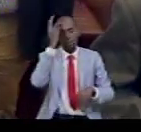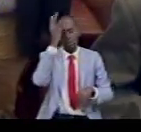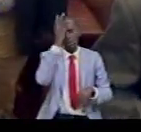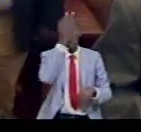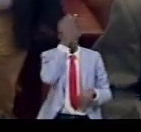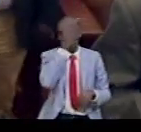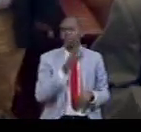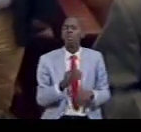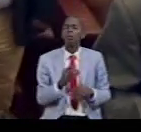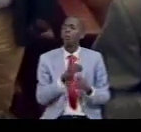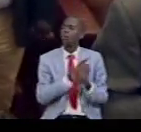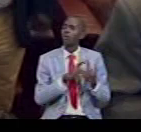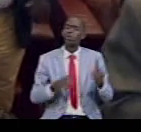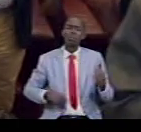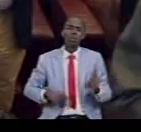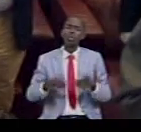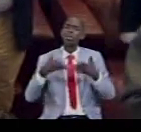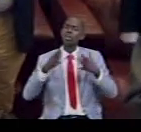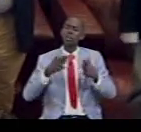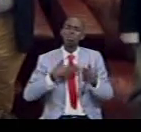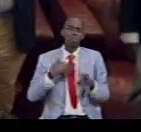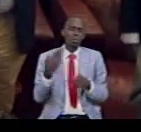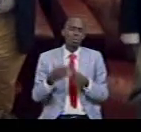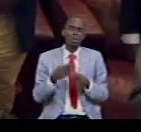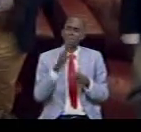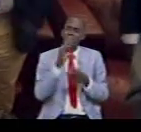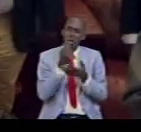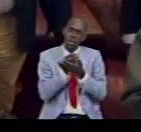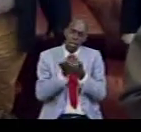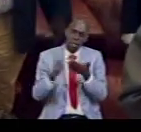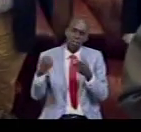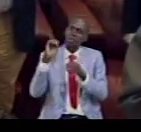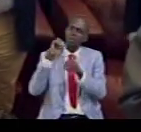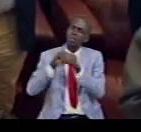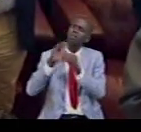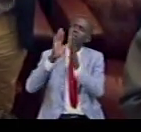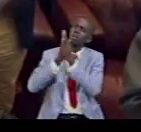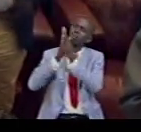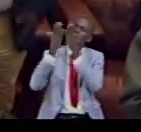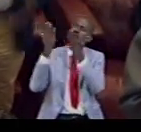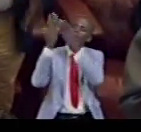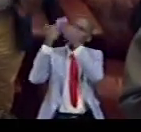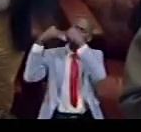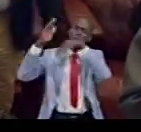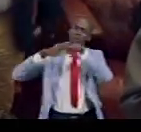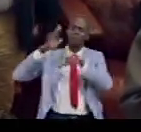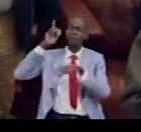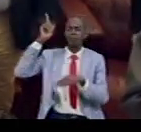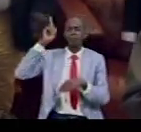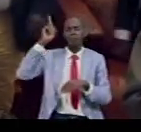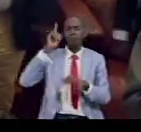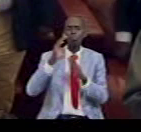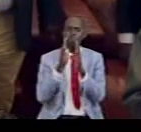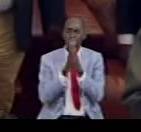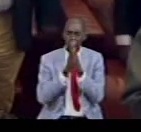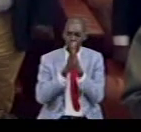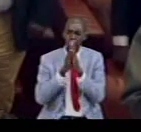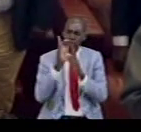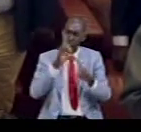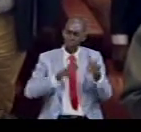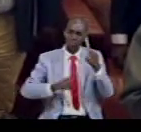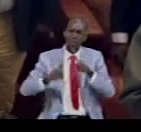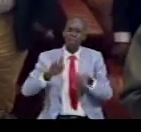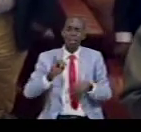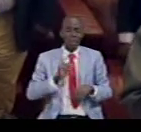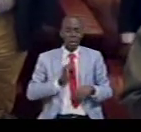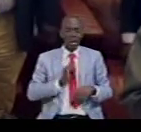somebody praying there? Open your mouth and pray. Lord, Lord, you have not appointed me unto wrath. I'm not missing heaven. I am not missing